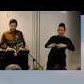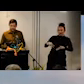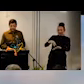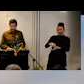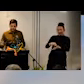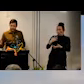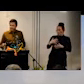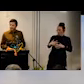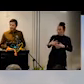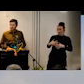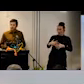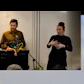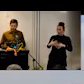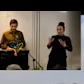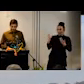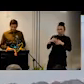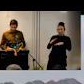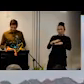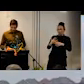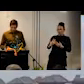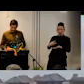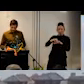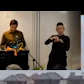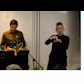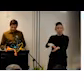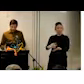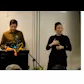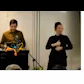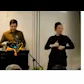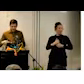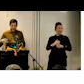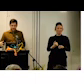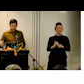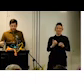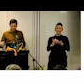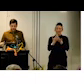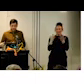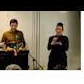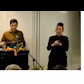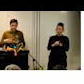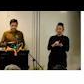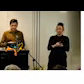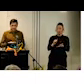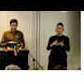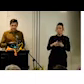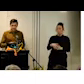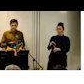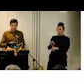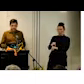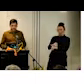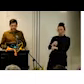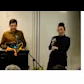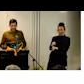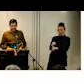right time and enjoy their surf and have a great day. So if we take that metaphor as our brainwave